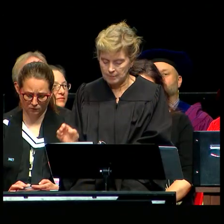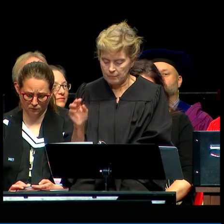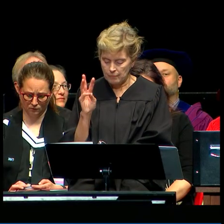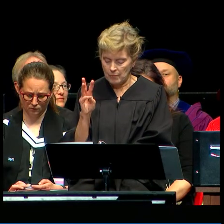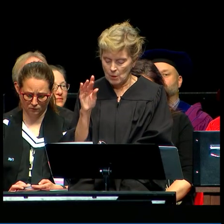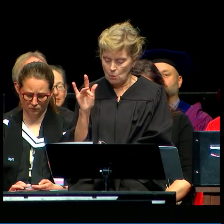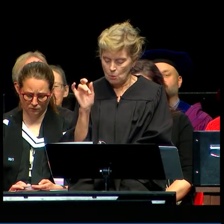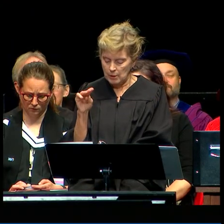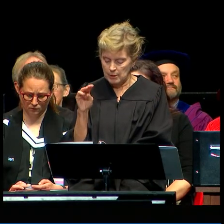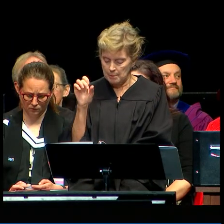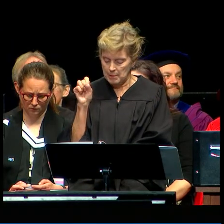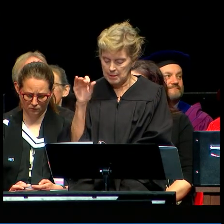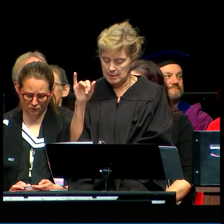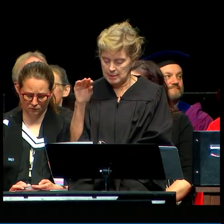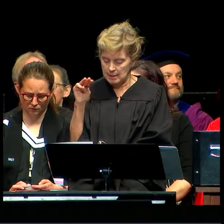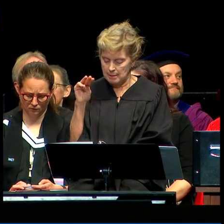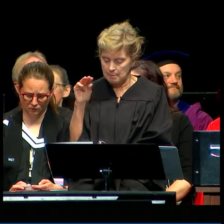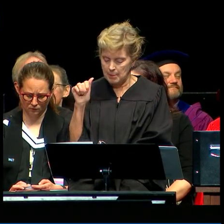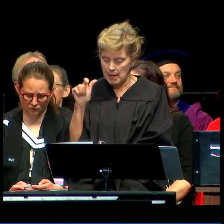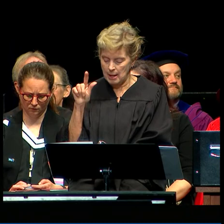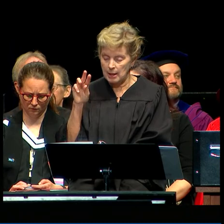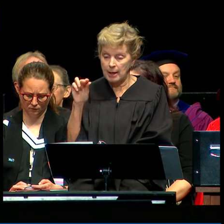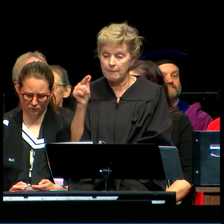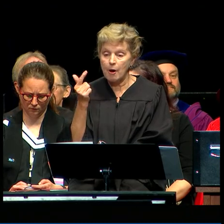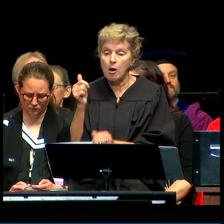William Simalavong, with distinction.